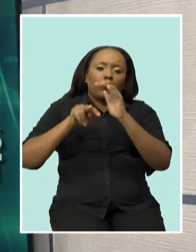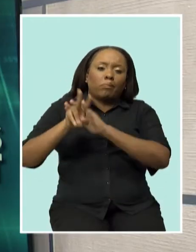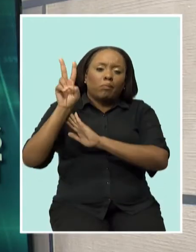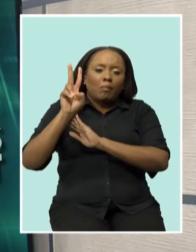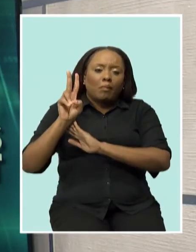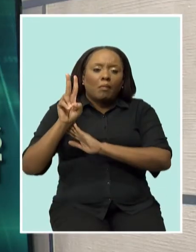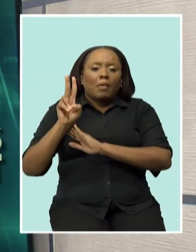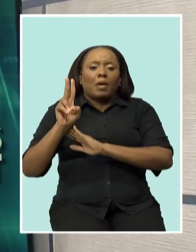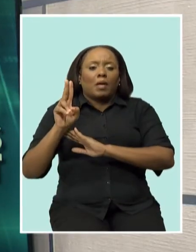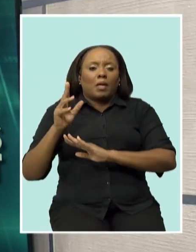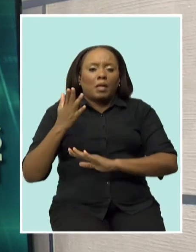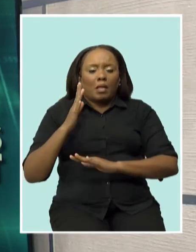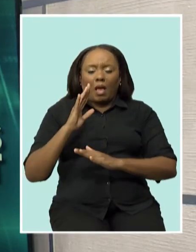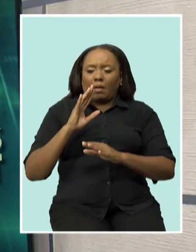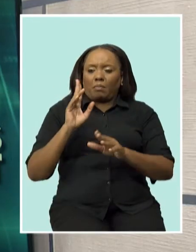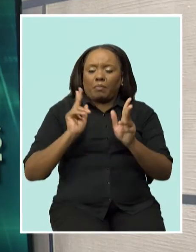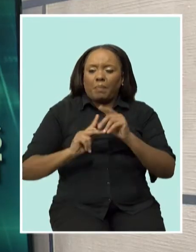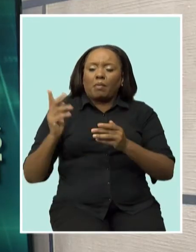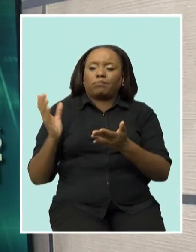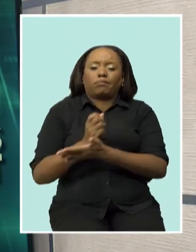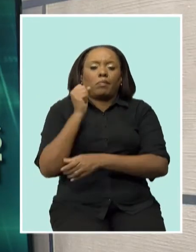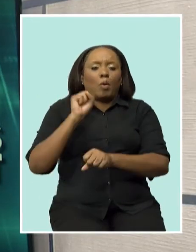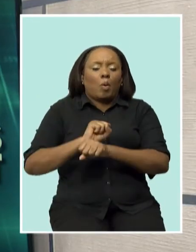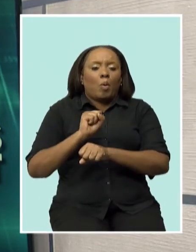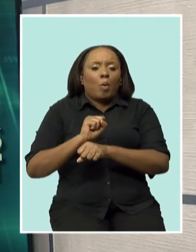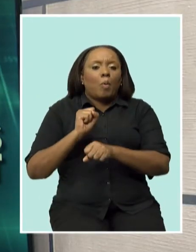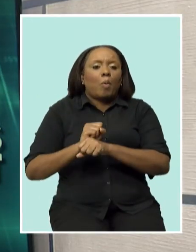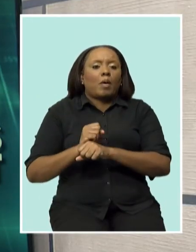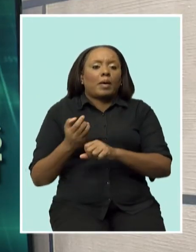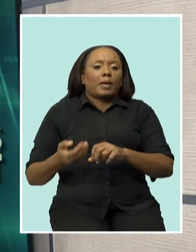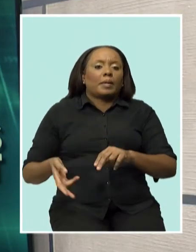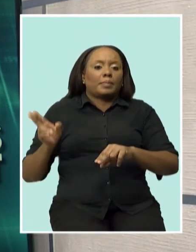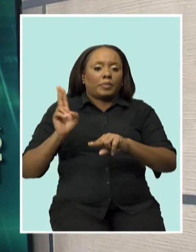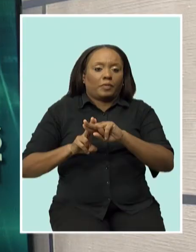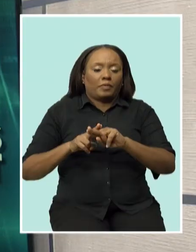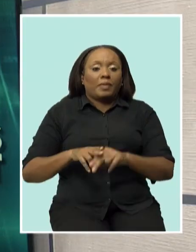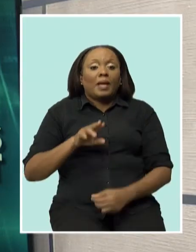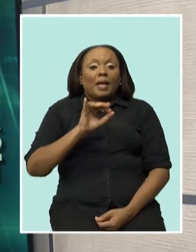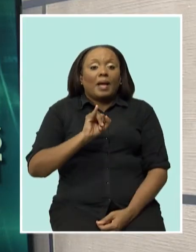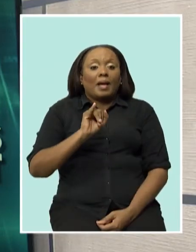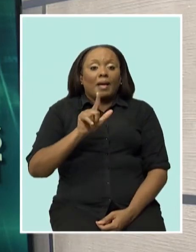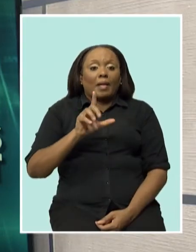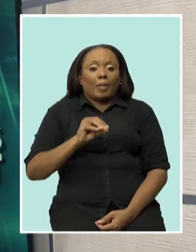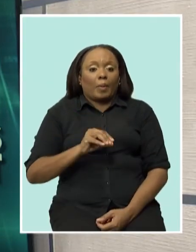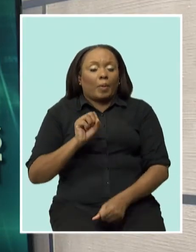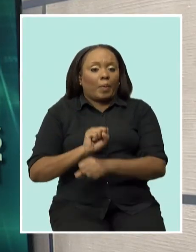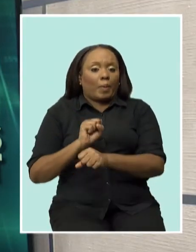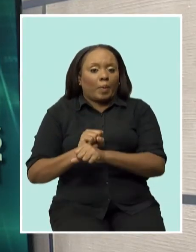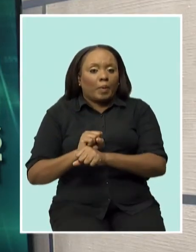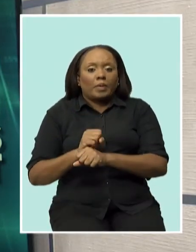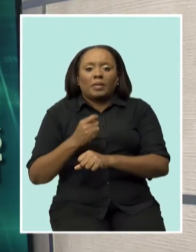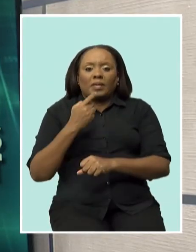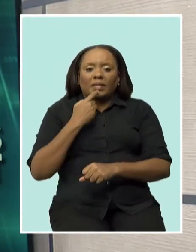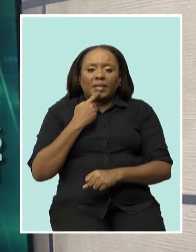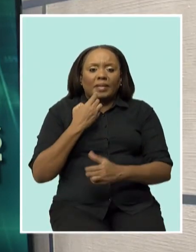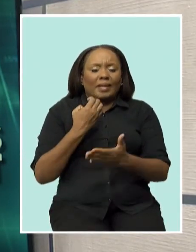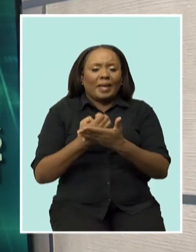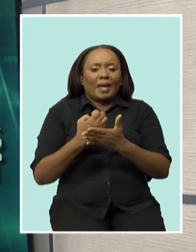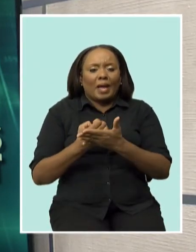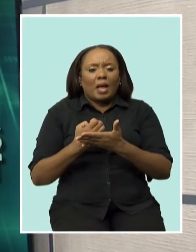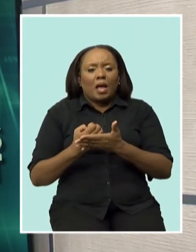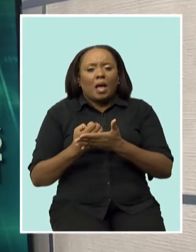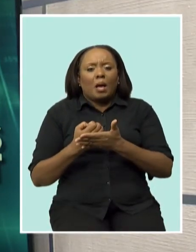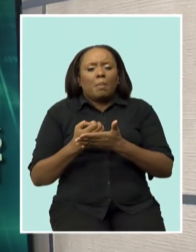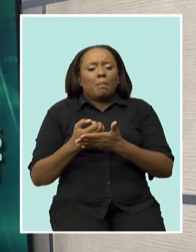unemployment can be reversed. The ILO's employment and social outlook suggests the current global economic slowdown is likely to force